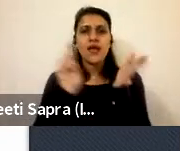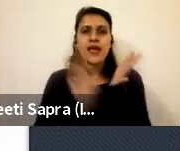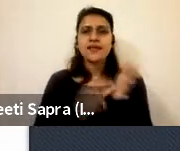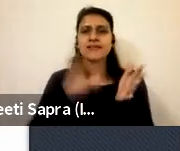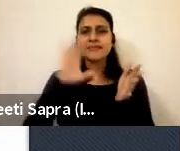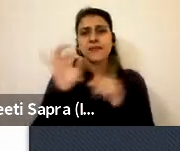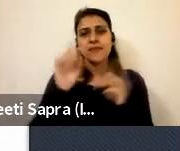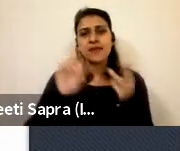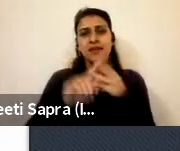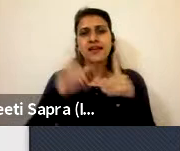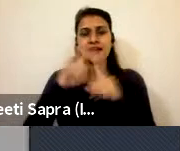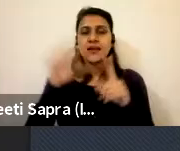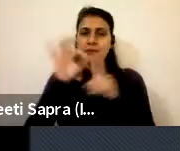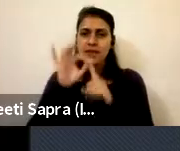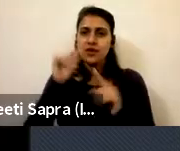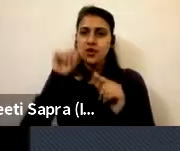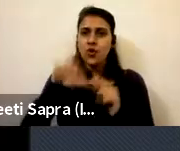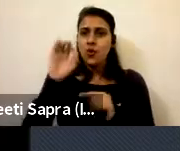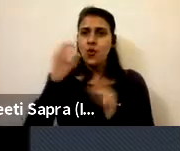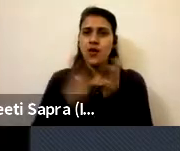www.ncpedp.org for more details.